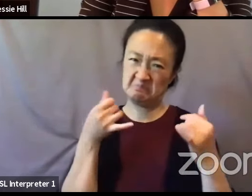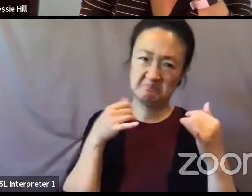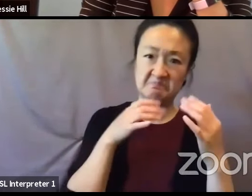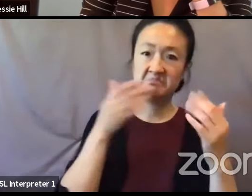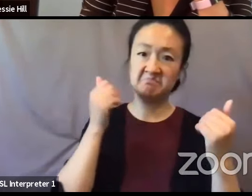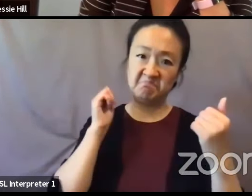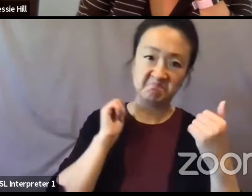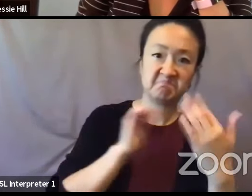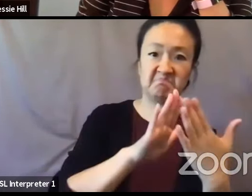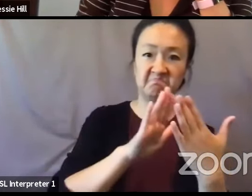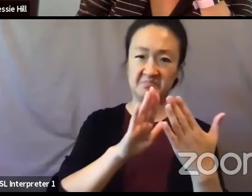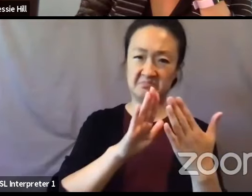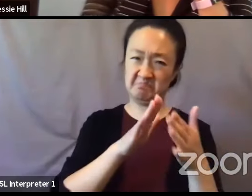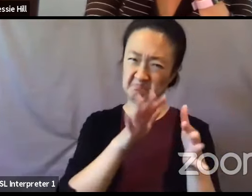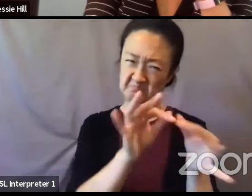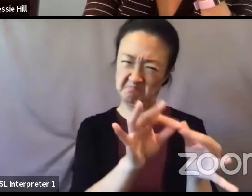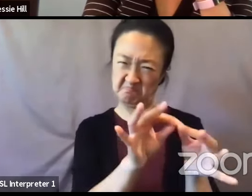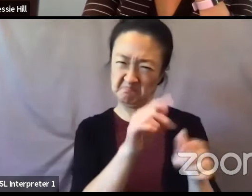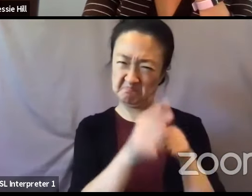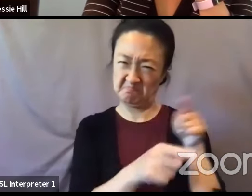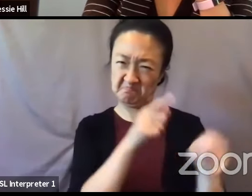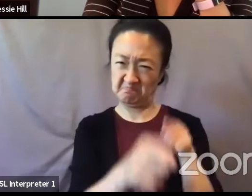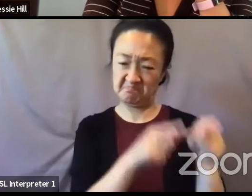language at you.